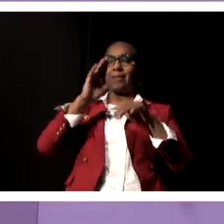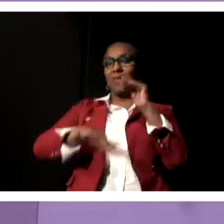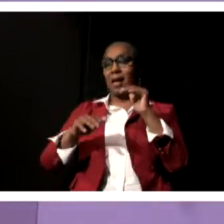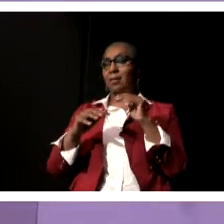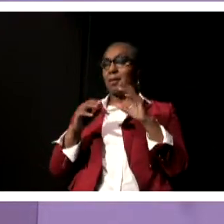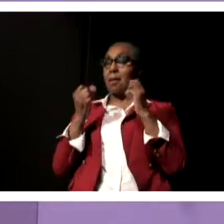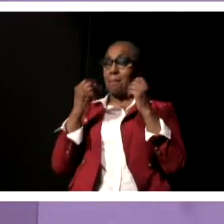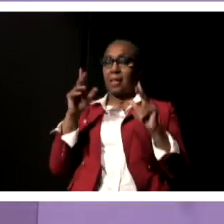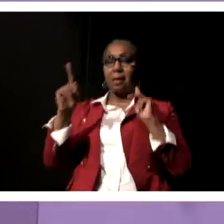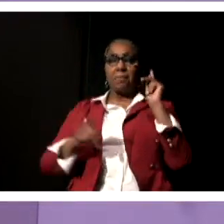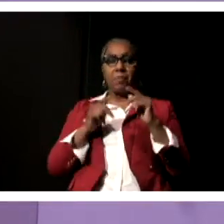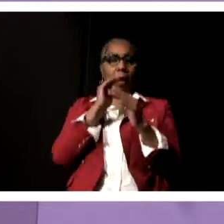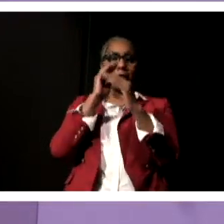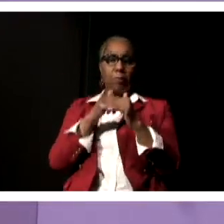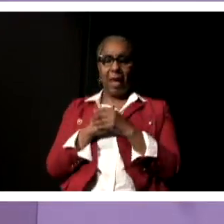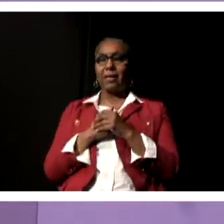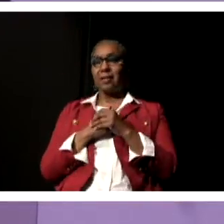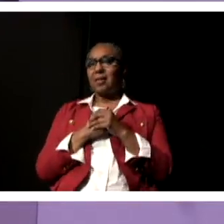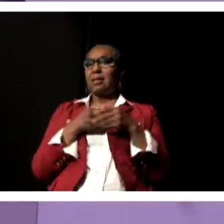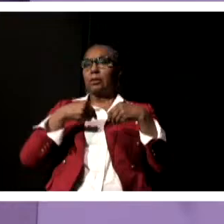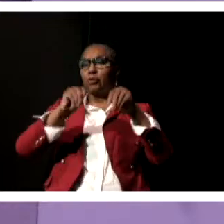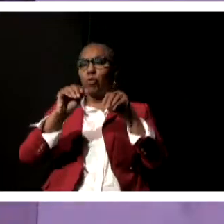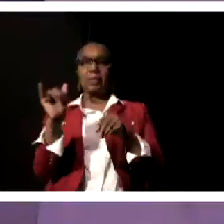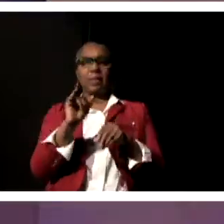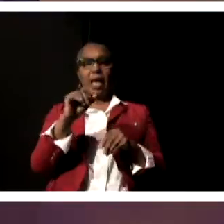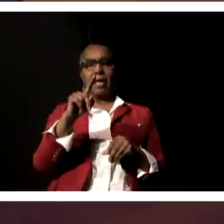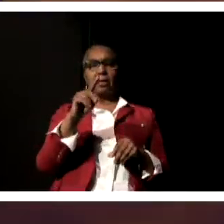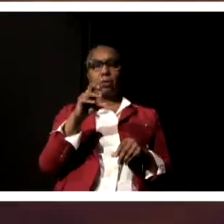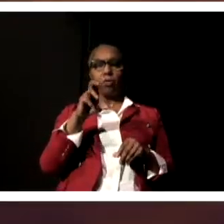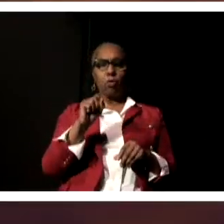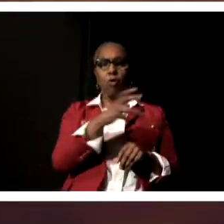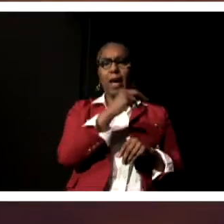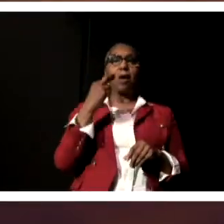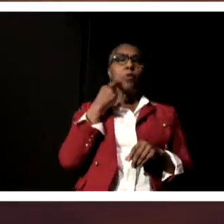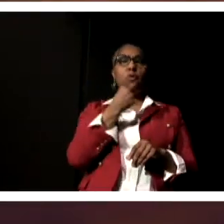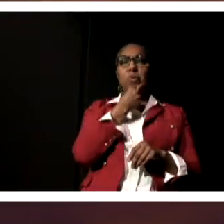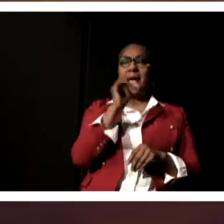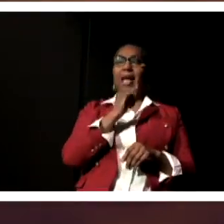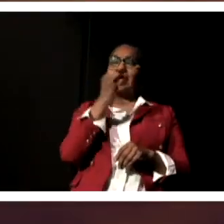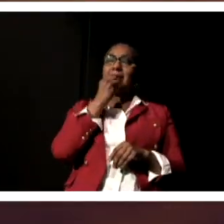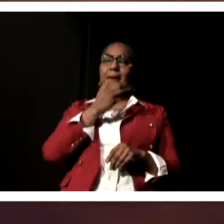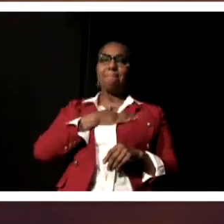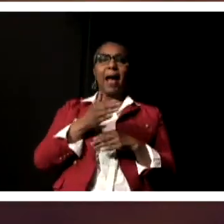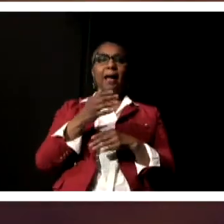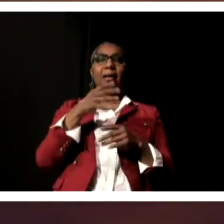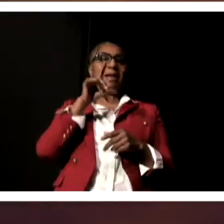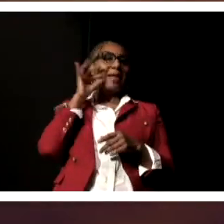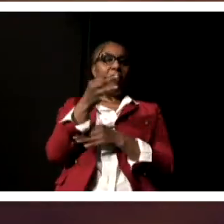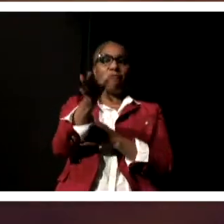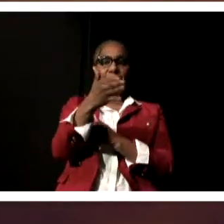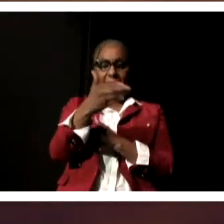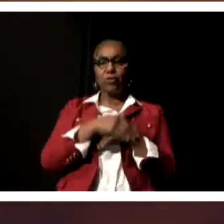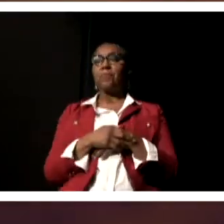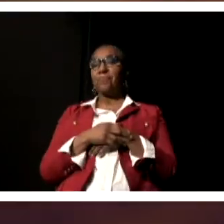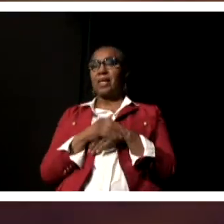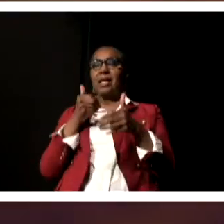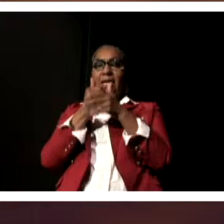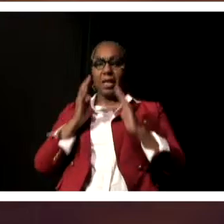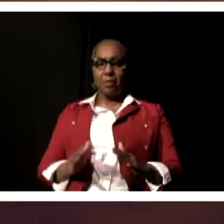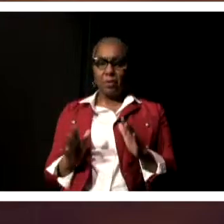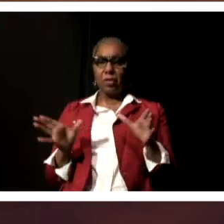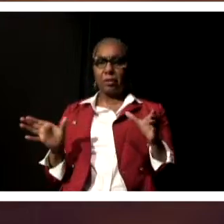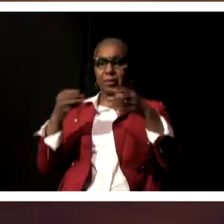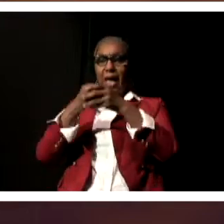ever expect it. Merchants like Kroger and restaurants like Eat My Catfish are again neighborhoods gathering